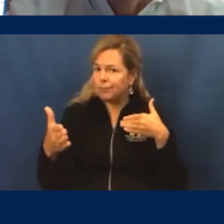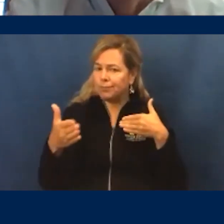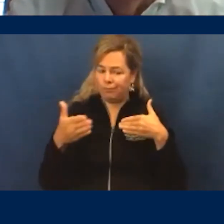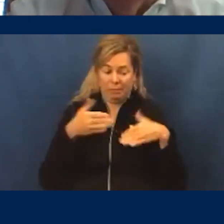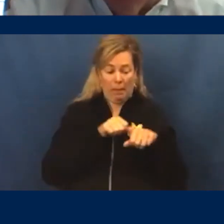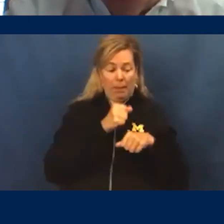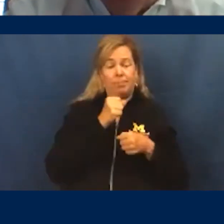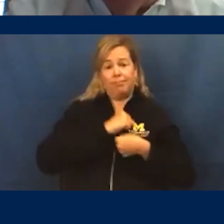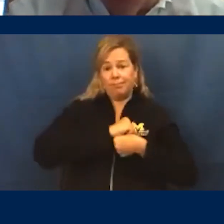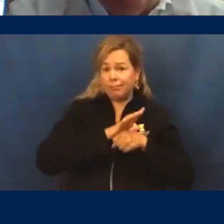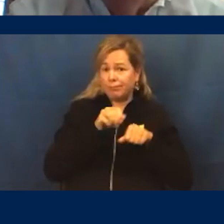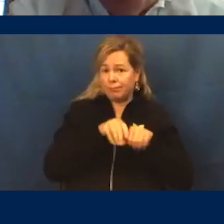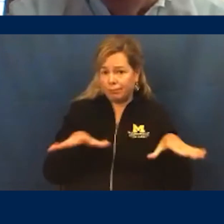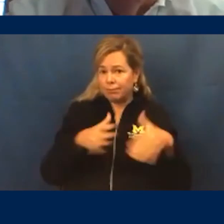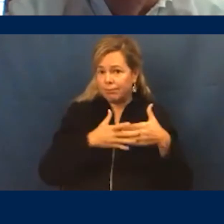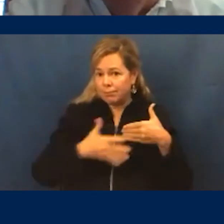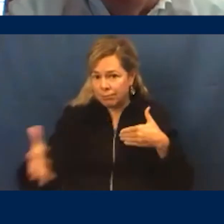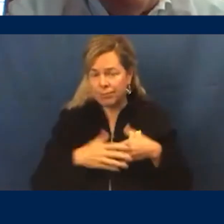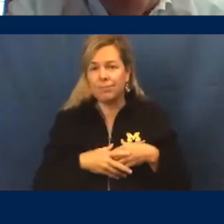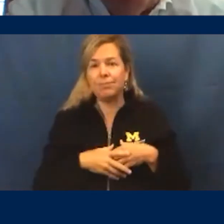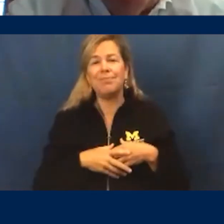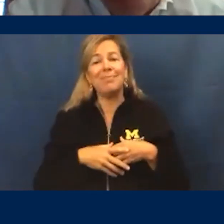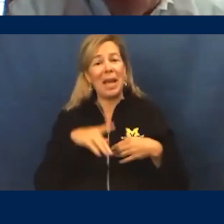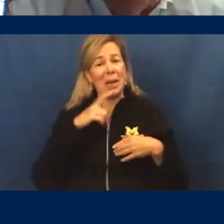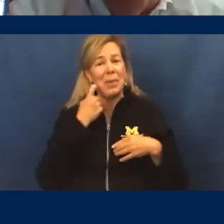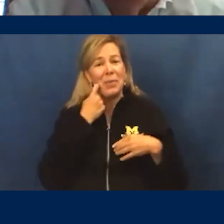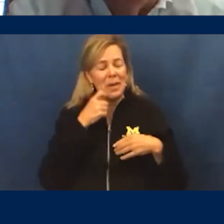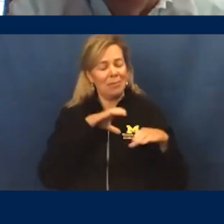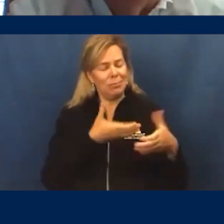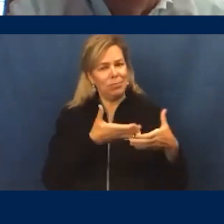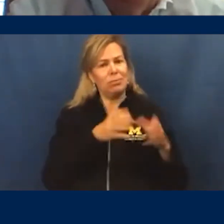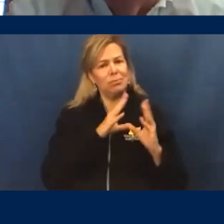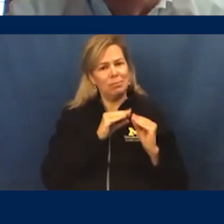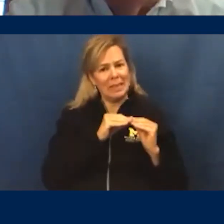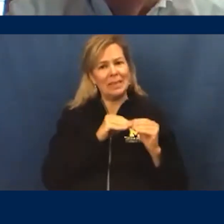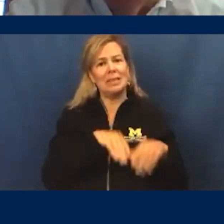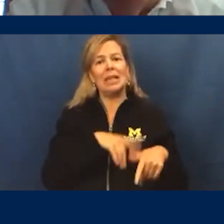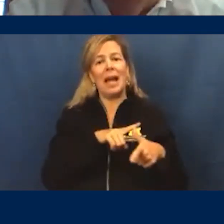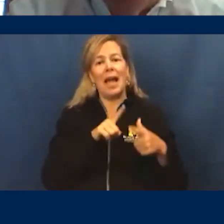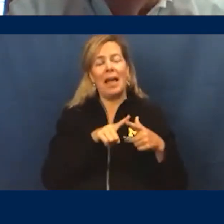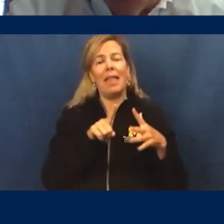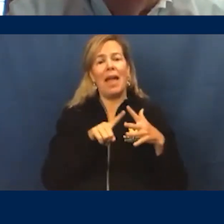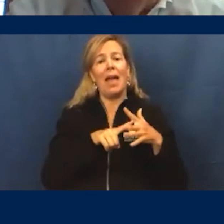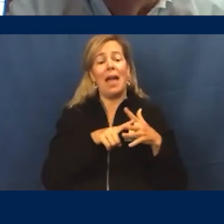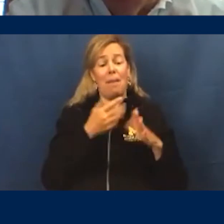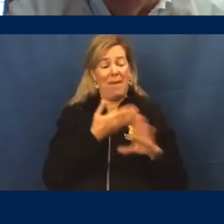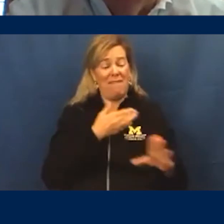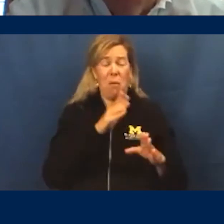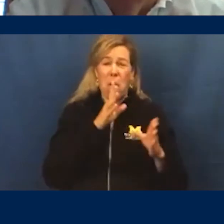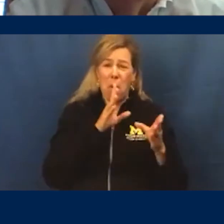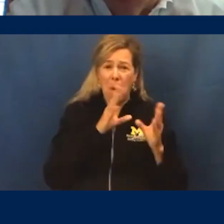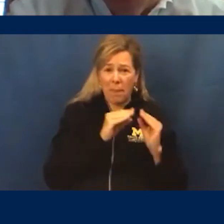force was initially meeting online twice a week, but about a month ago, we went to a once-a-week schedule with the other meeting time used